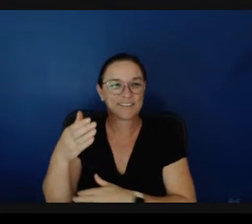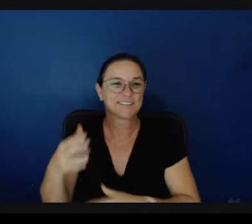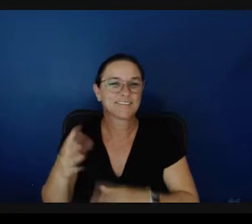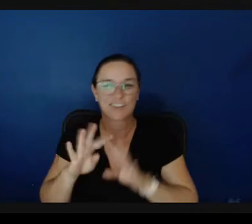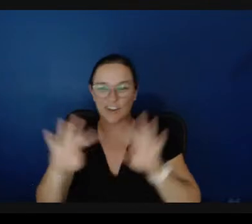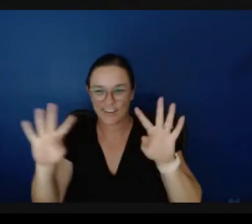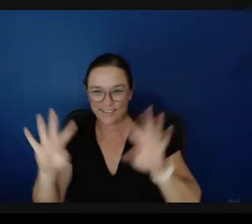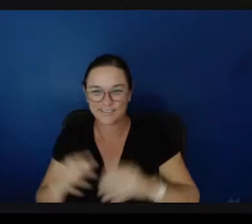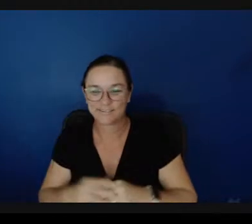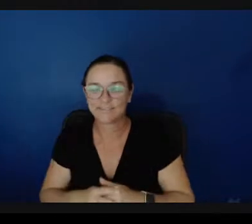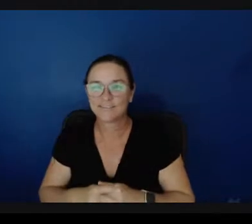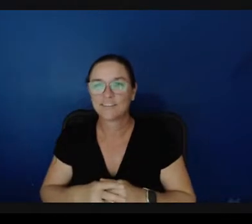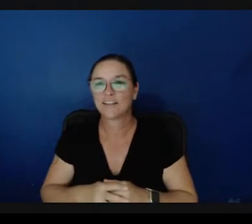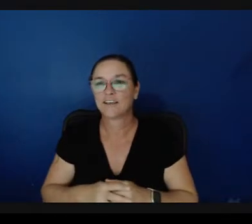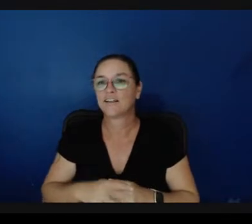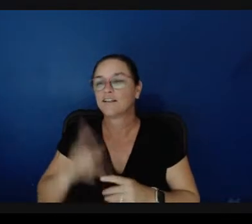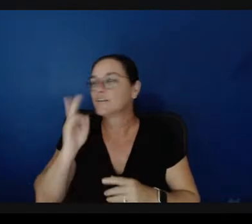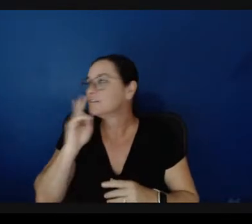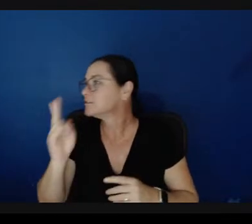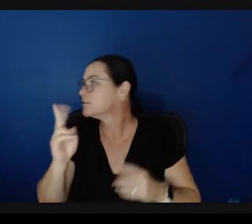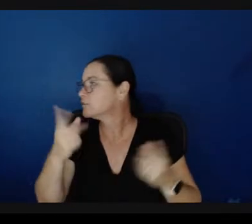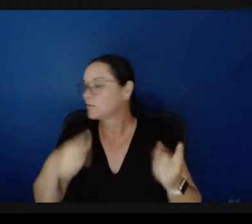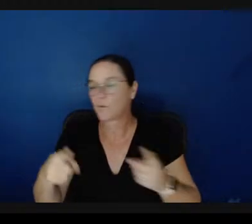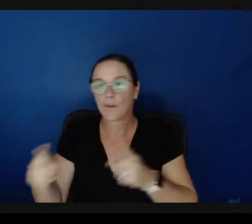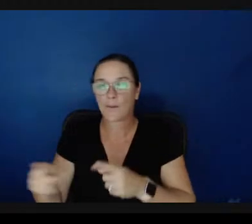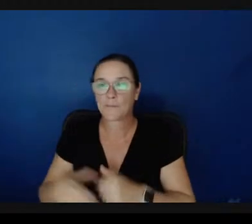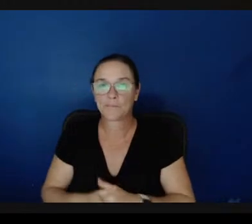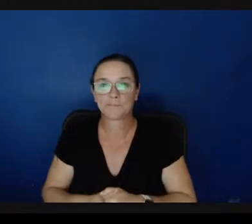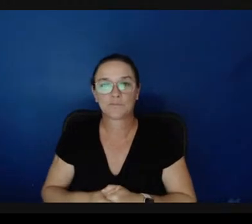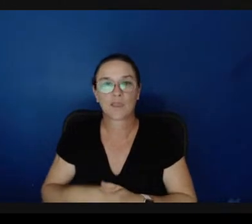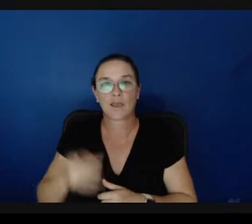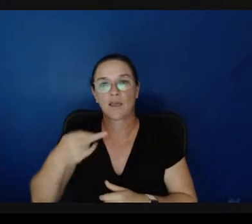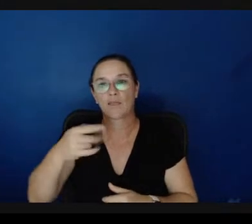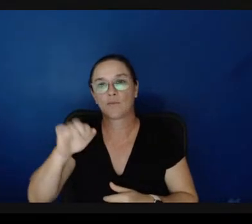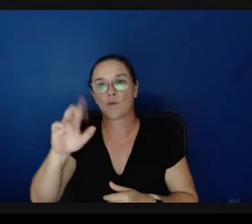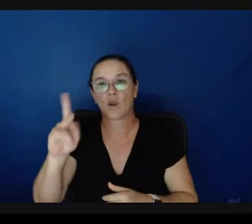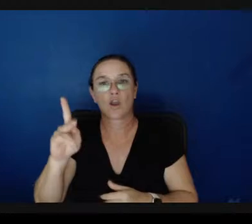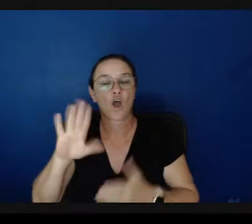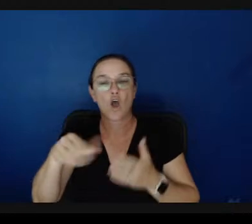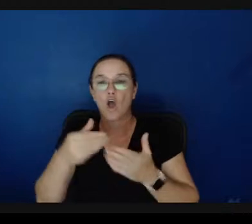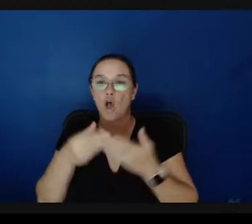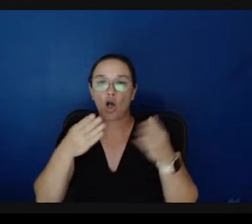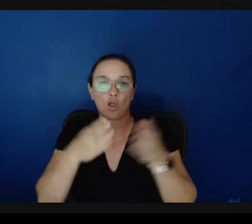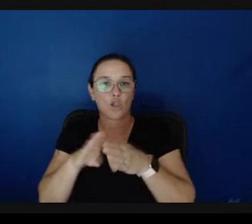park and see what's going on. Our closures are all still about the